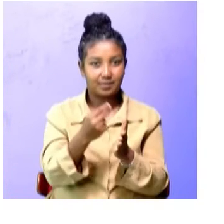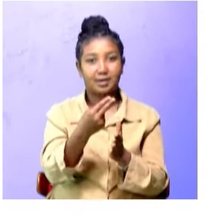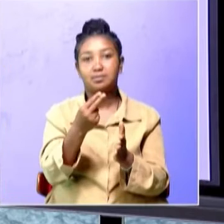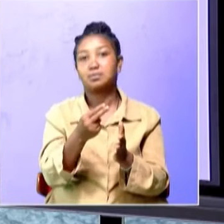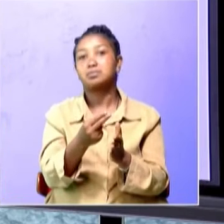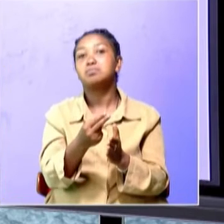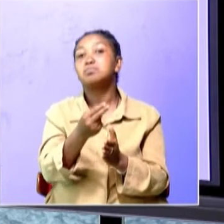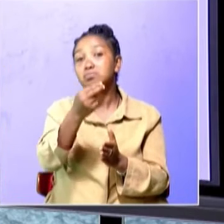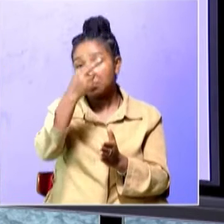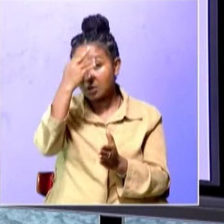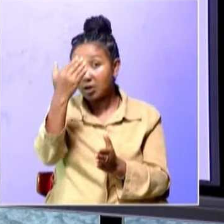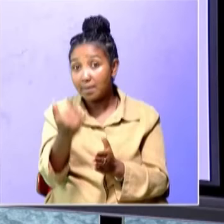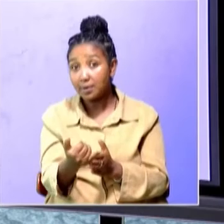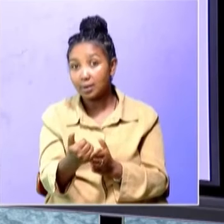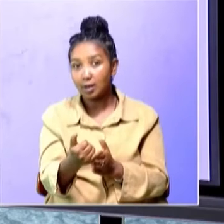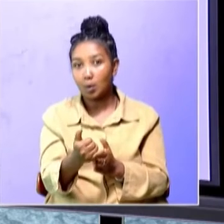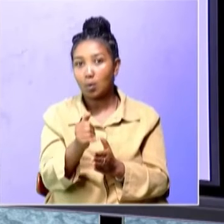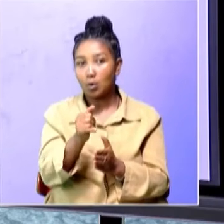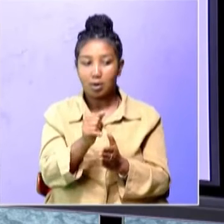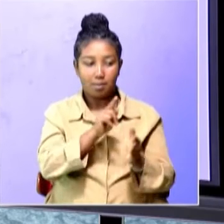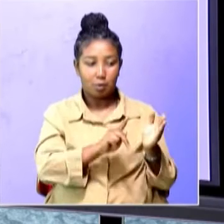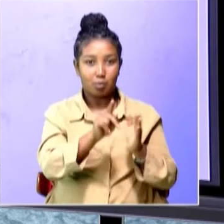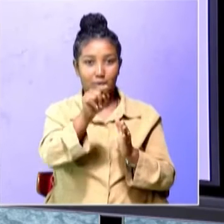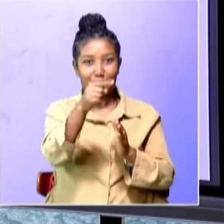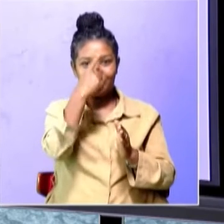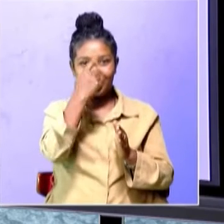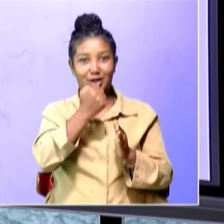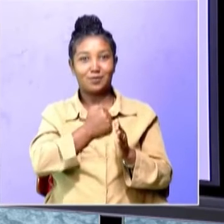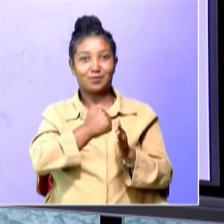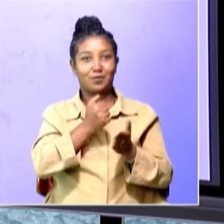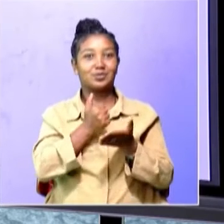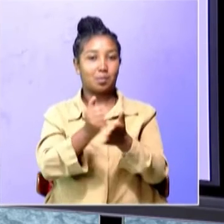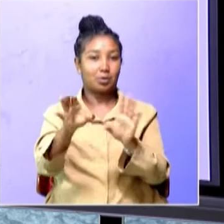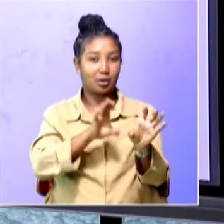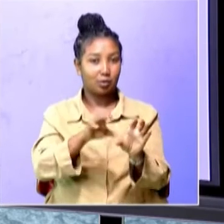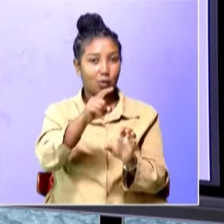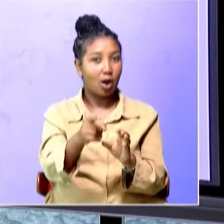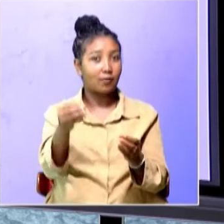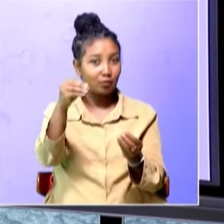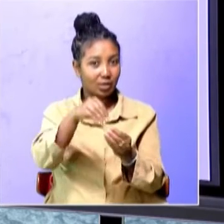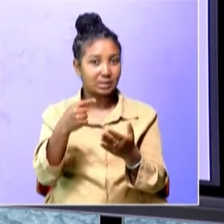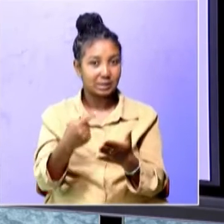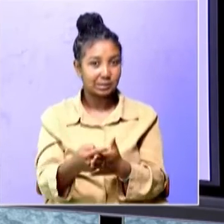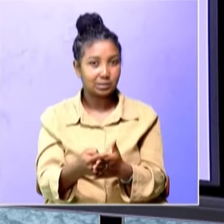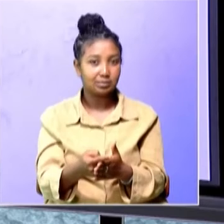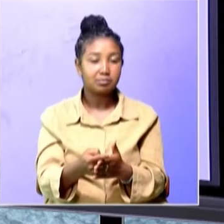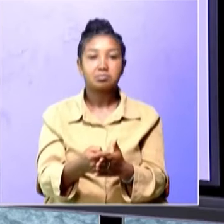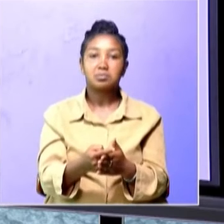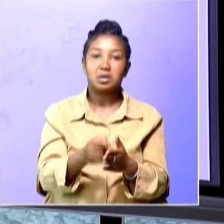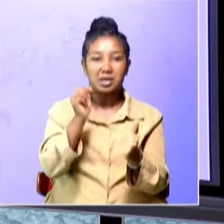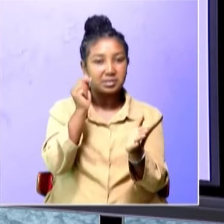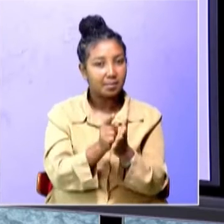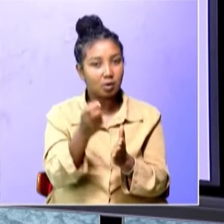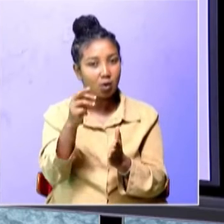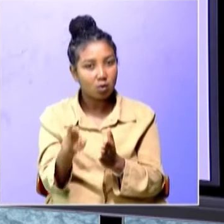Just to make your reader believe you, to come to you, to support you, you have to add these things. Either you need to have